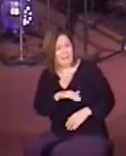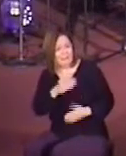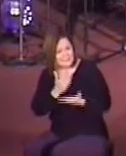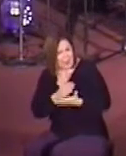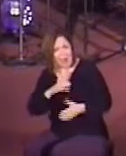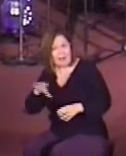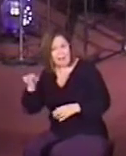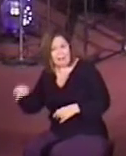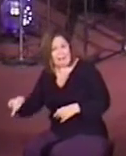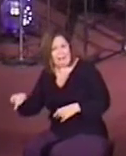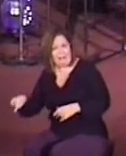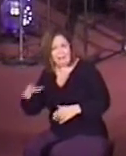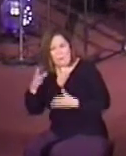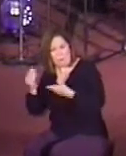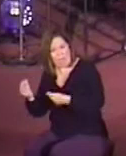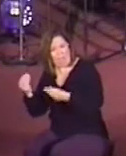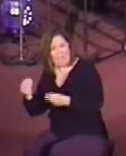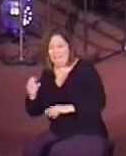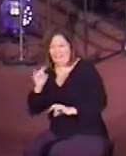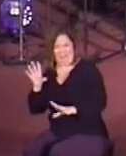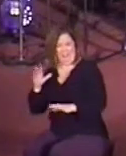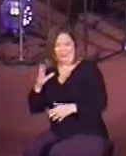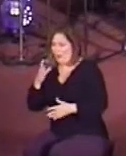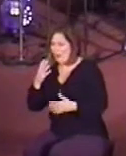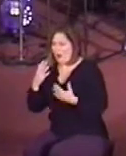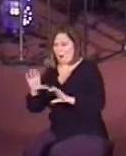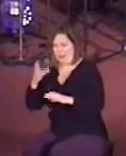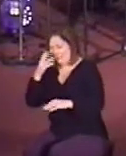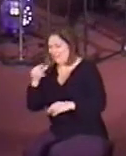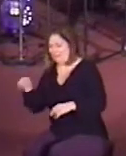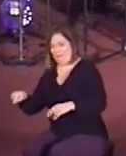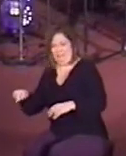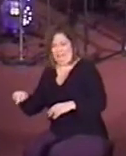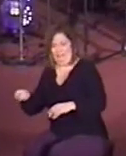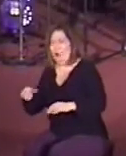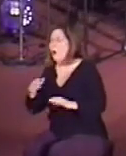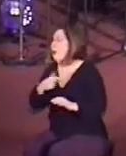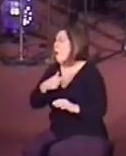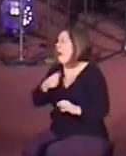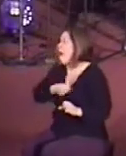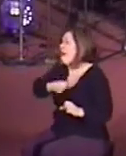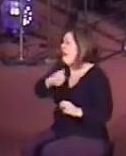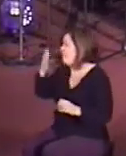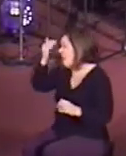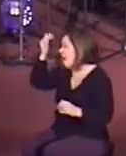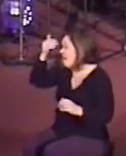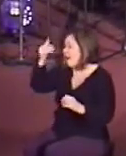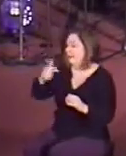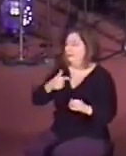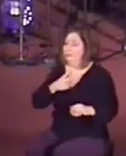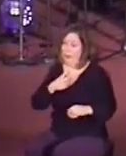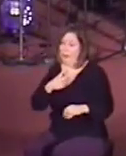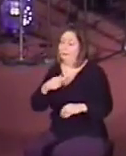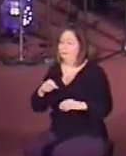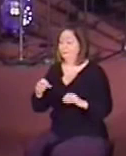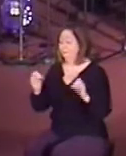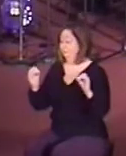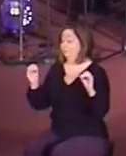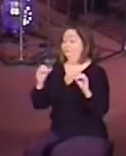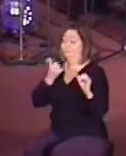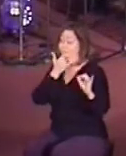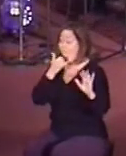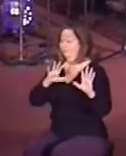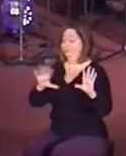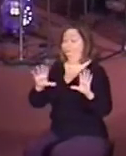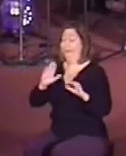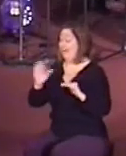putting your towel. It's wet. It's disgusting. I don't want to sleep when it's wet. And she's like, oh, I forgot. I basically am flawless in our marriage. I don't do anything